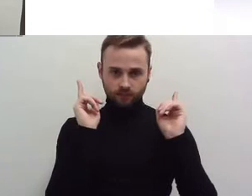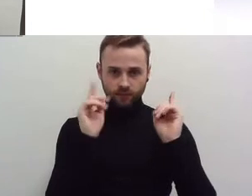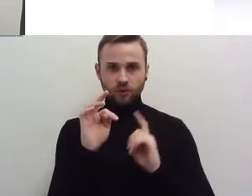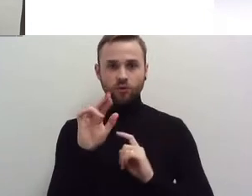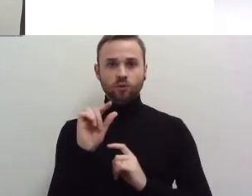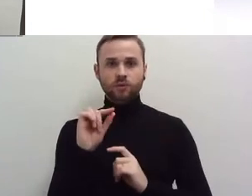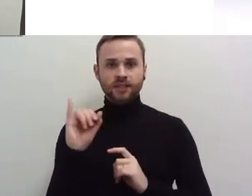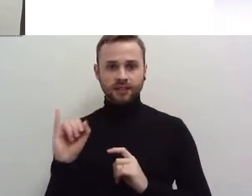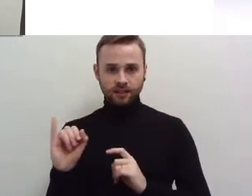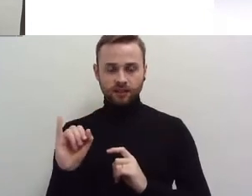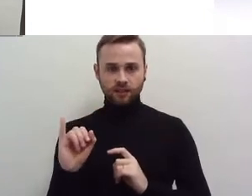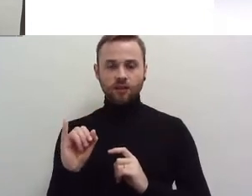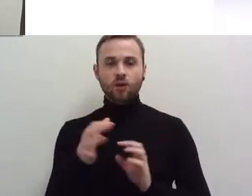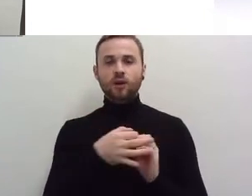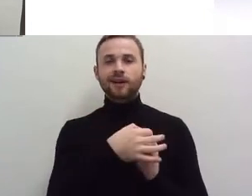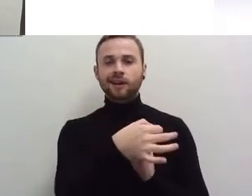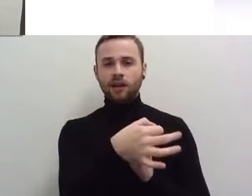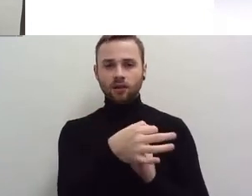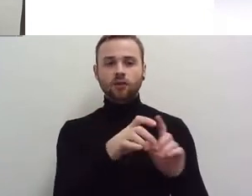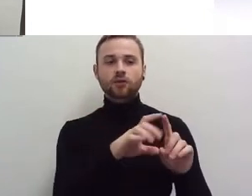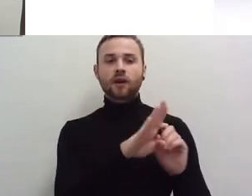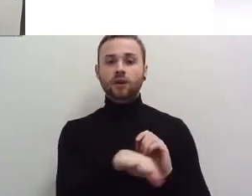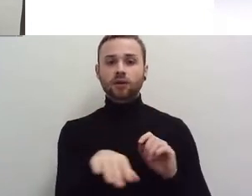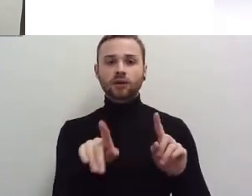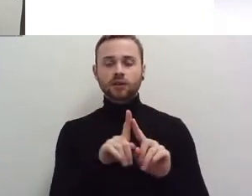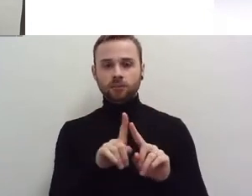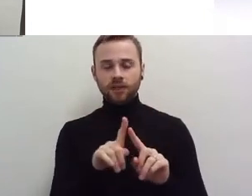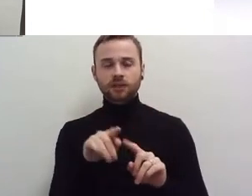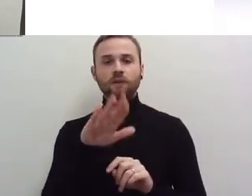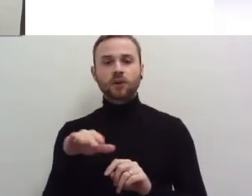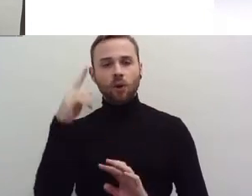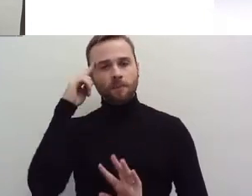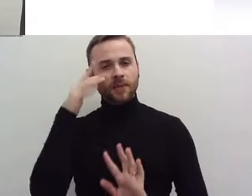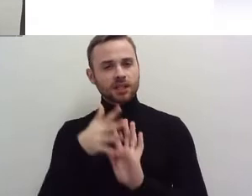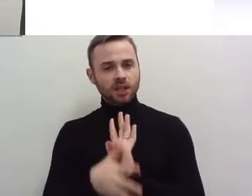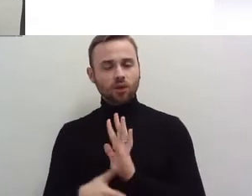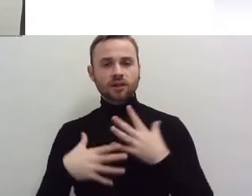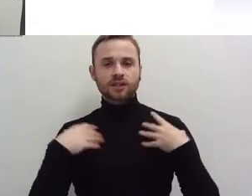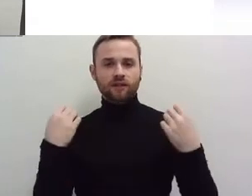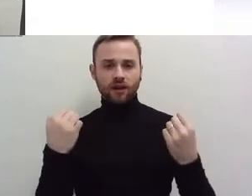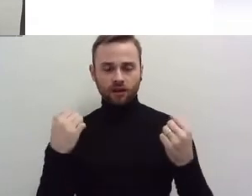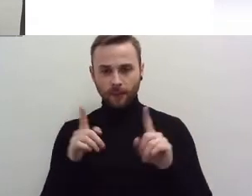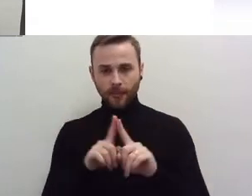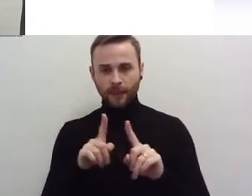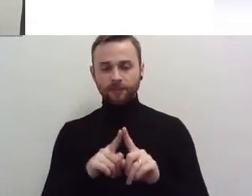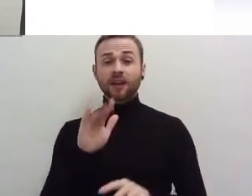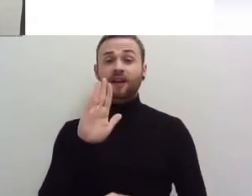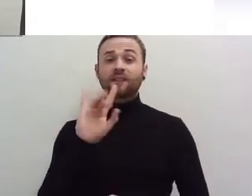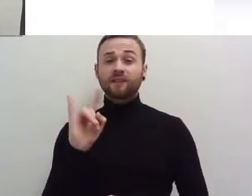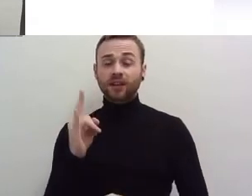the ITLA Children's Foundation in Finland. The editors for this work were